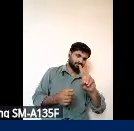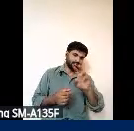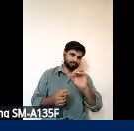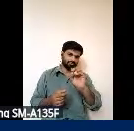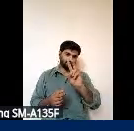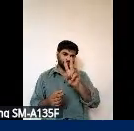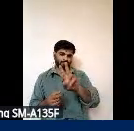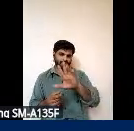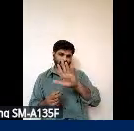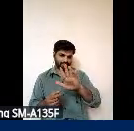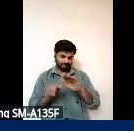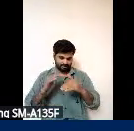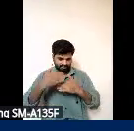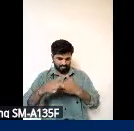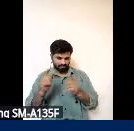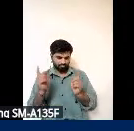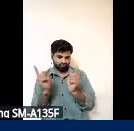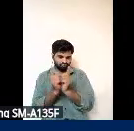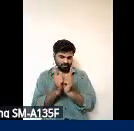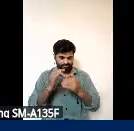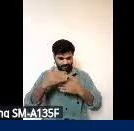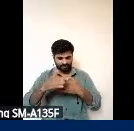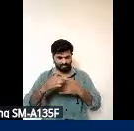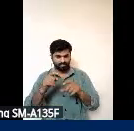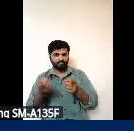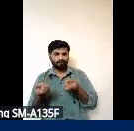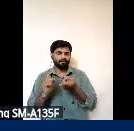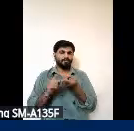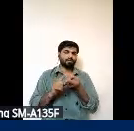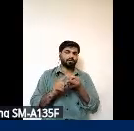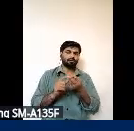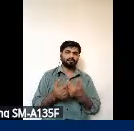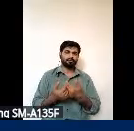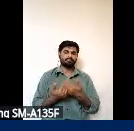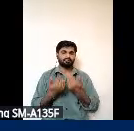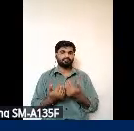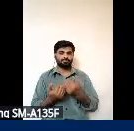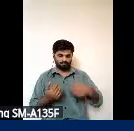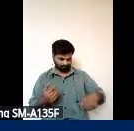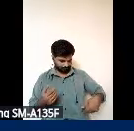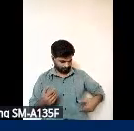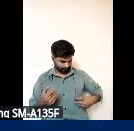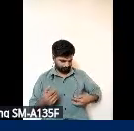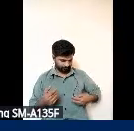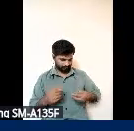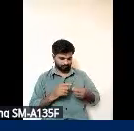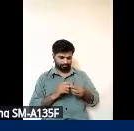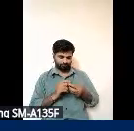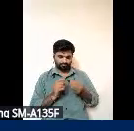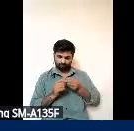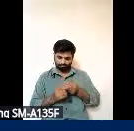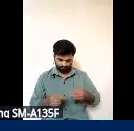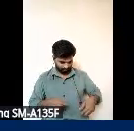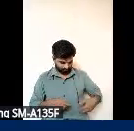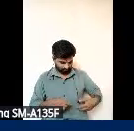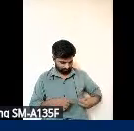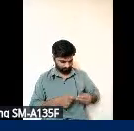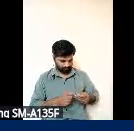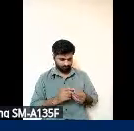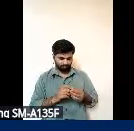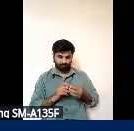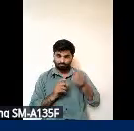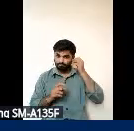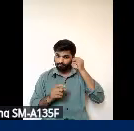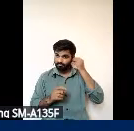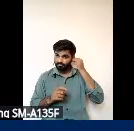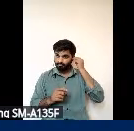thing that happens after census is that obviously preparation of questions, preparation of module, preparation of